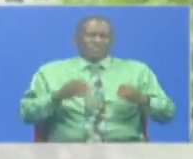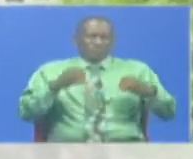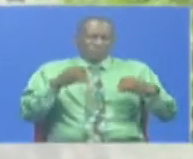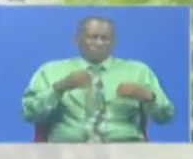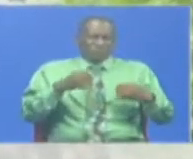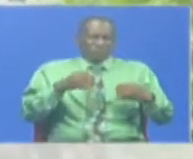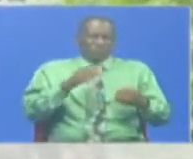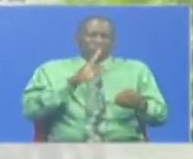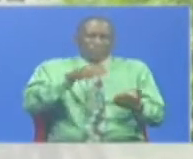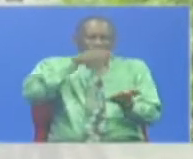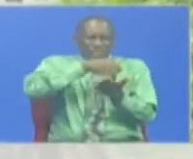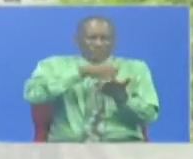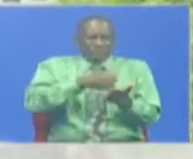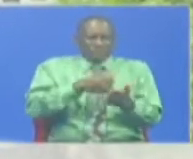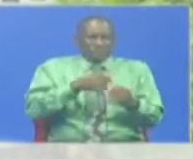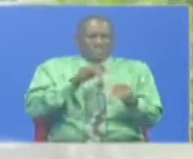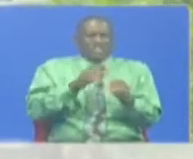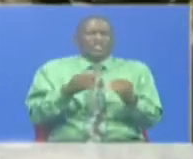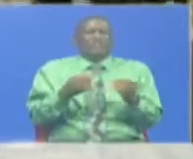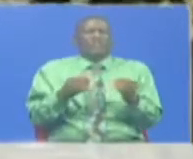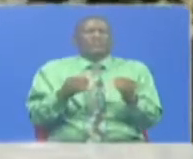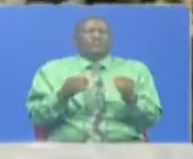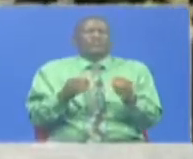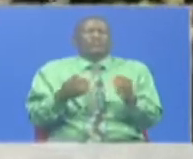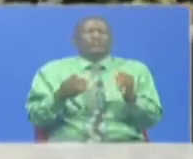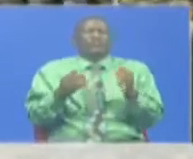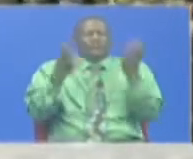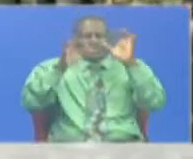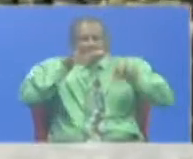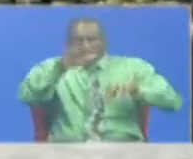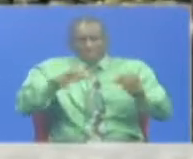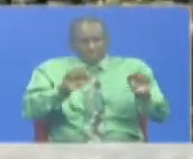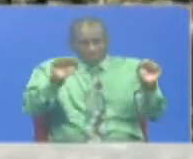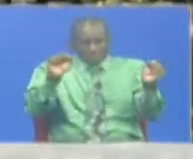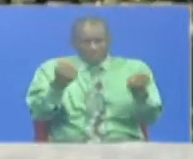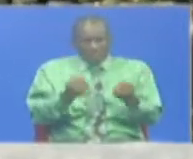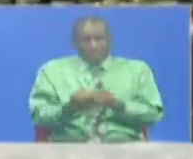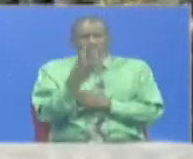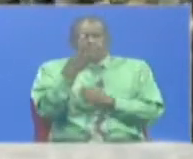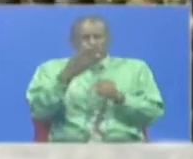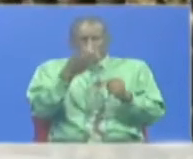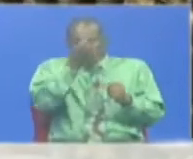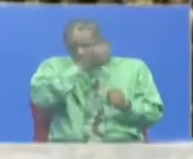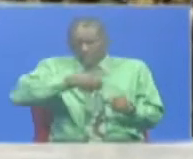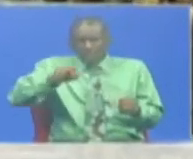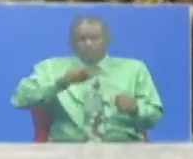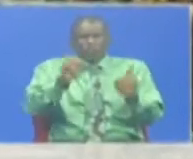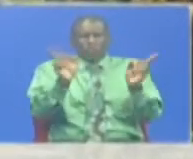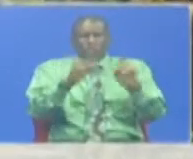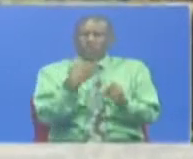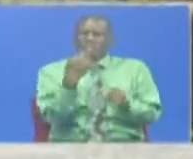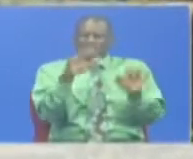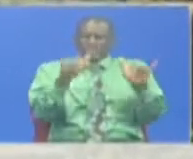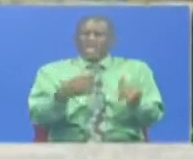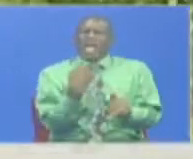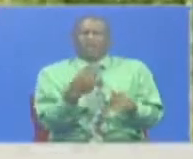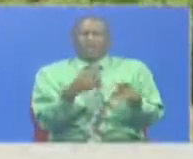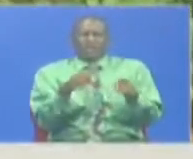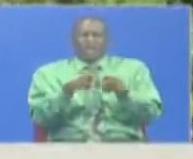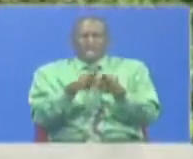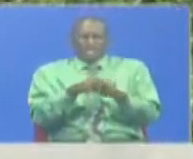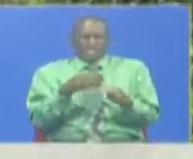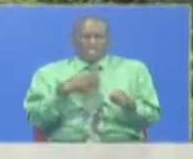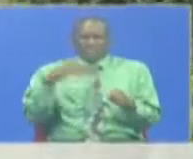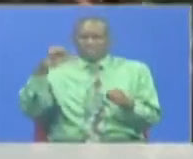to get involved in the world of wildlife conservation. The four elephants will not be completely on their own, as they were fitted with